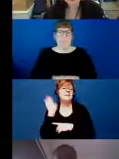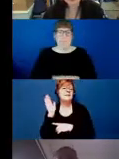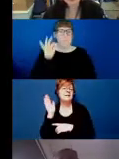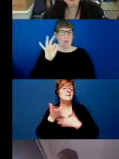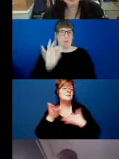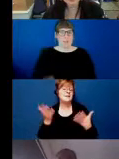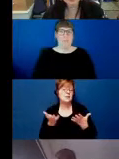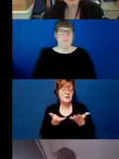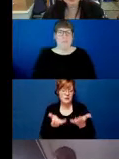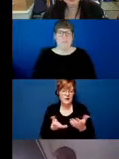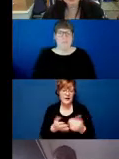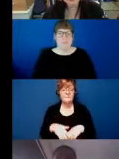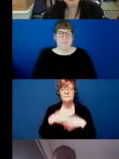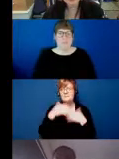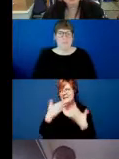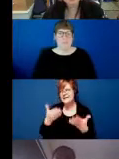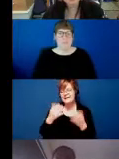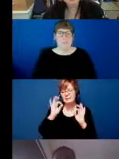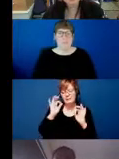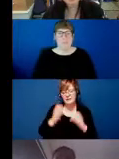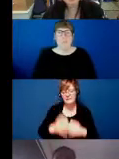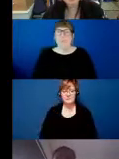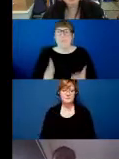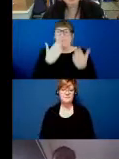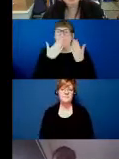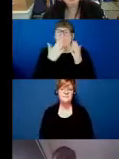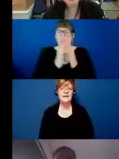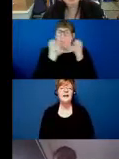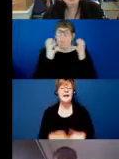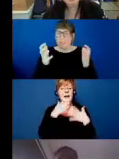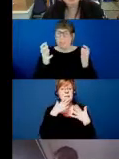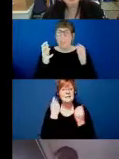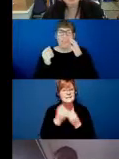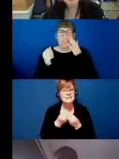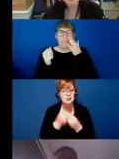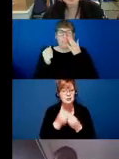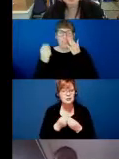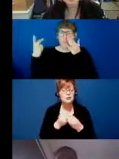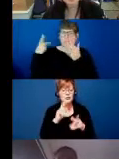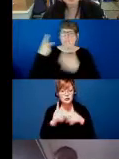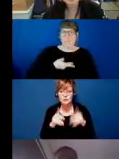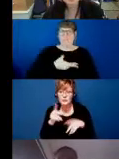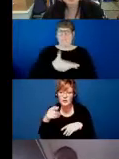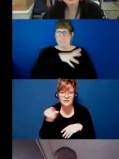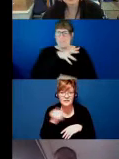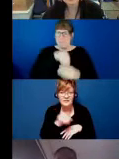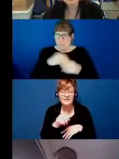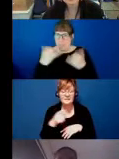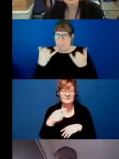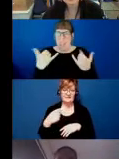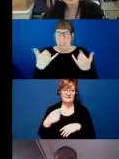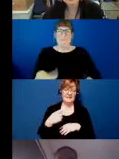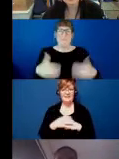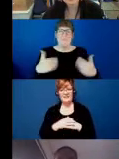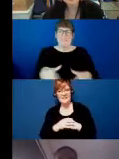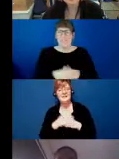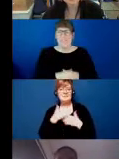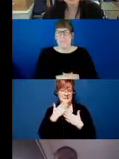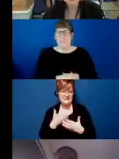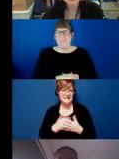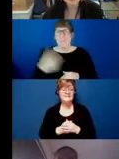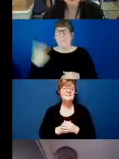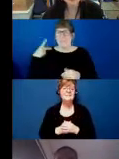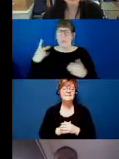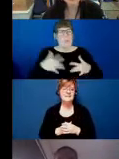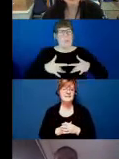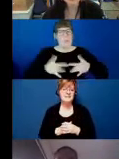perfect. So thank you so much, everyone, for the invitation to have us here today. We're very excited to